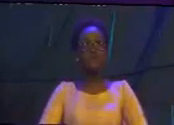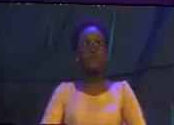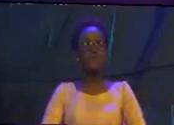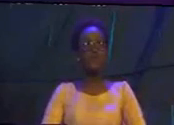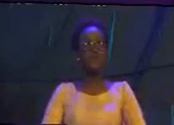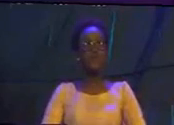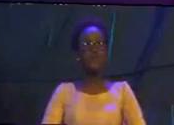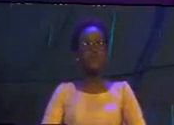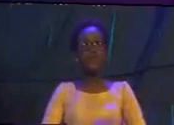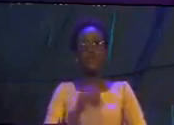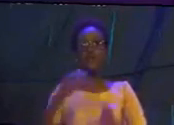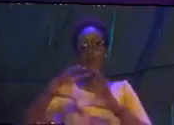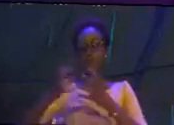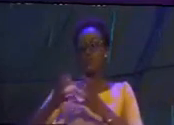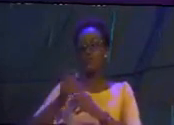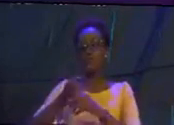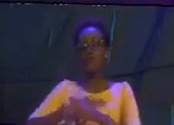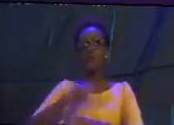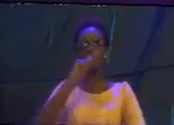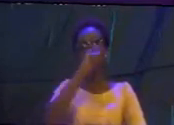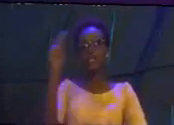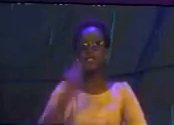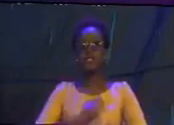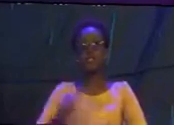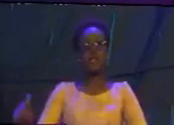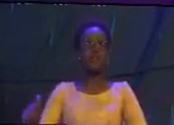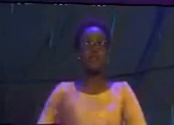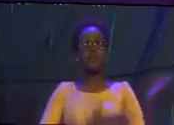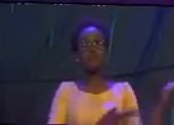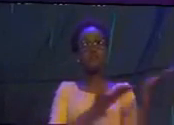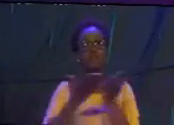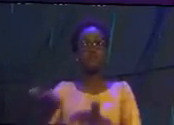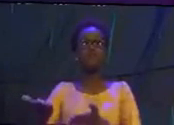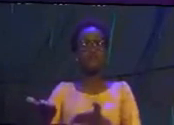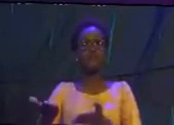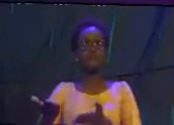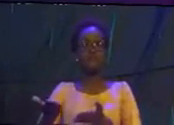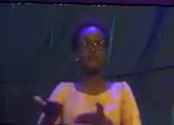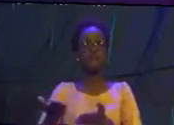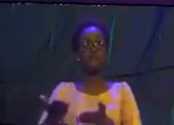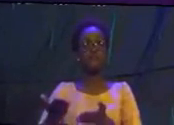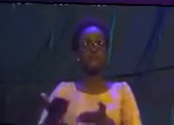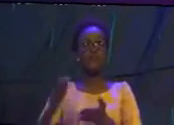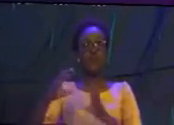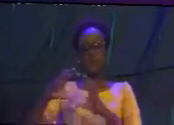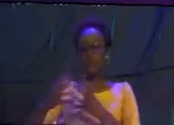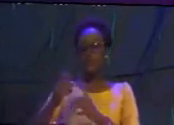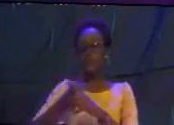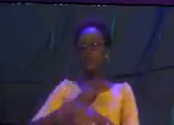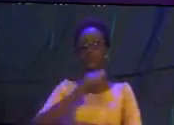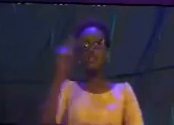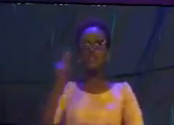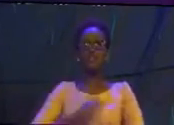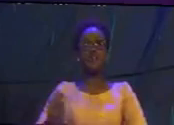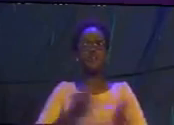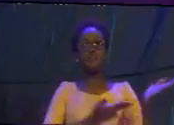bless you. Delegation kufa. Muri Tanzania. The delegation from Tanzania. Tanzania, karibu. You are all